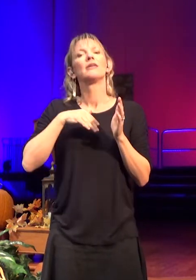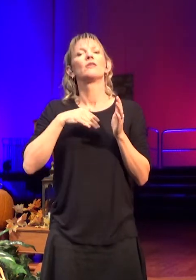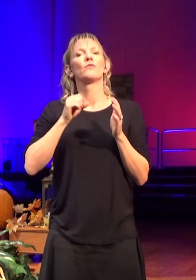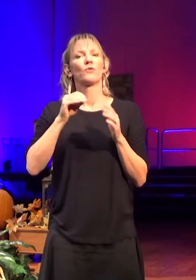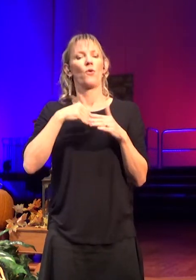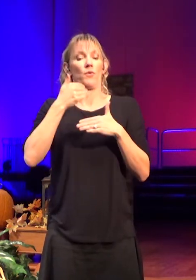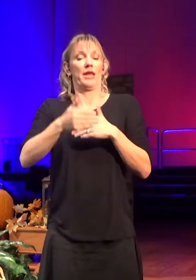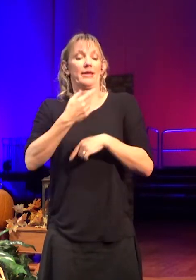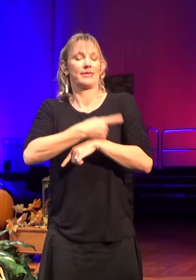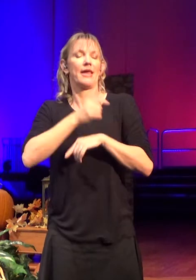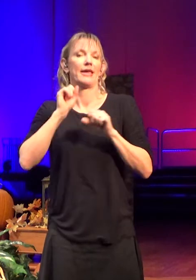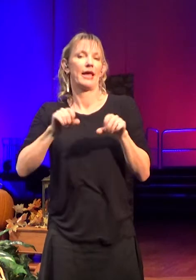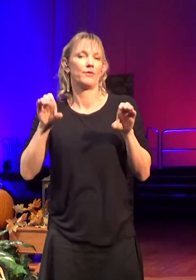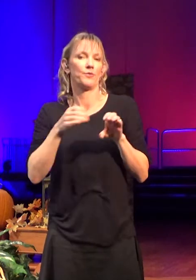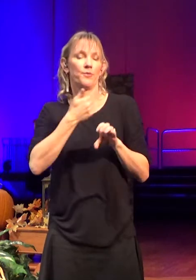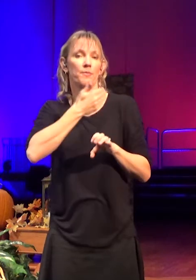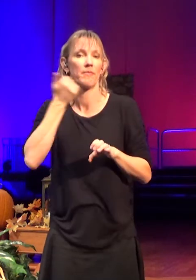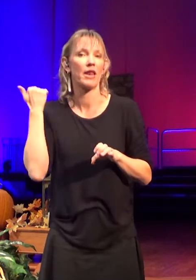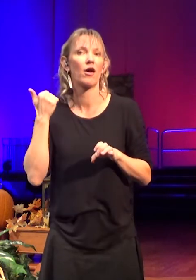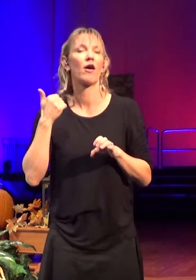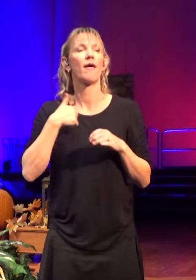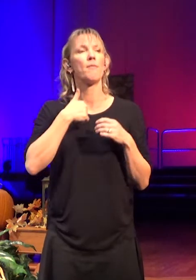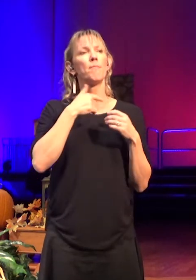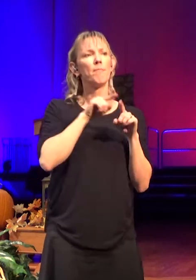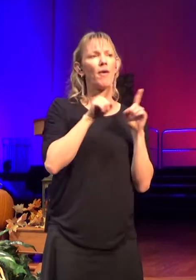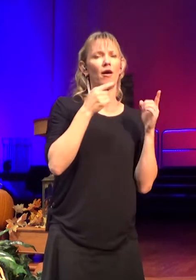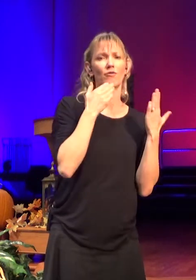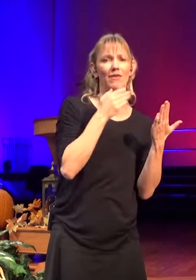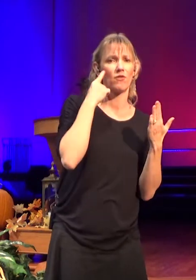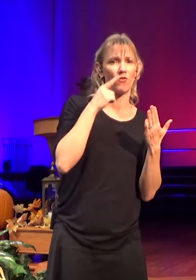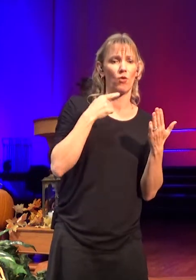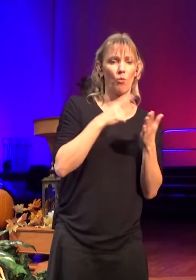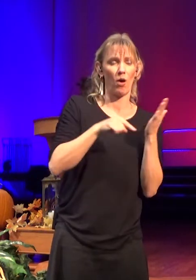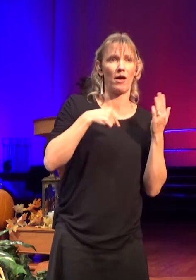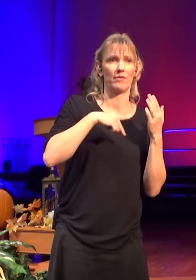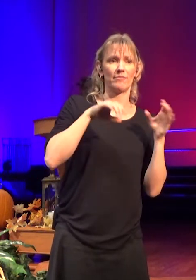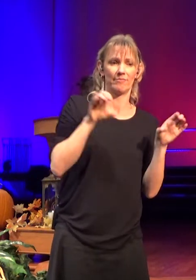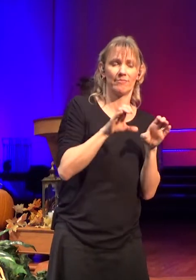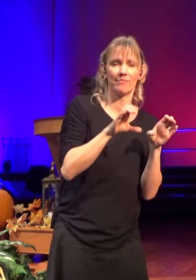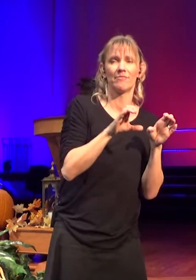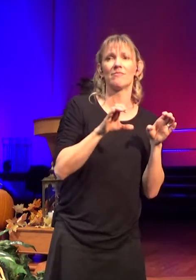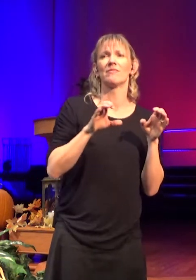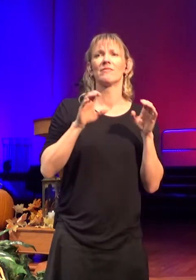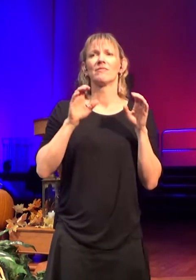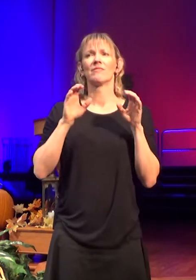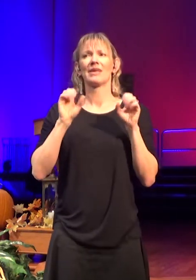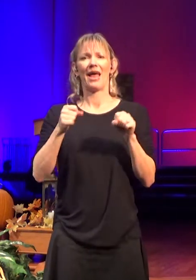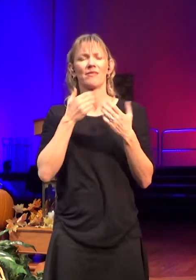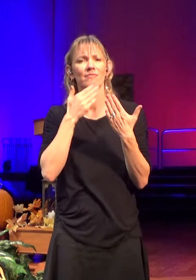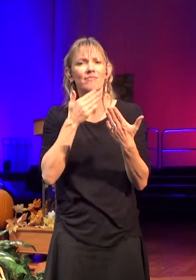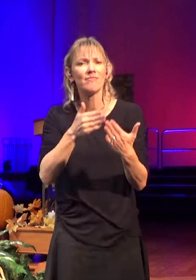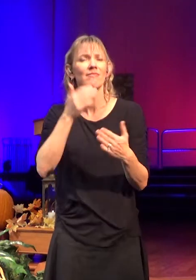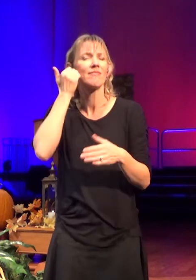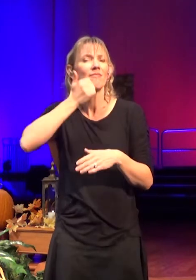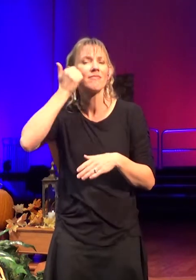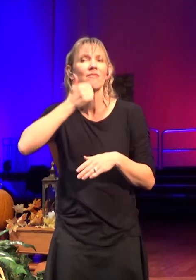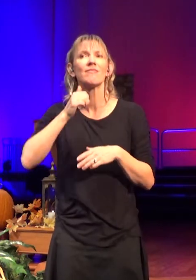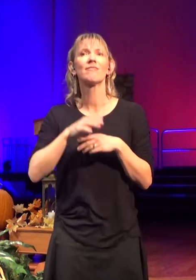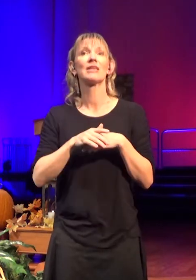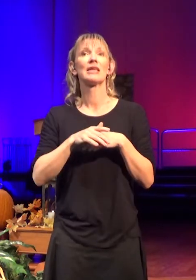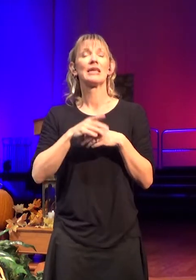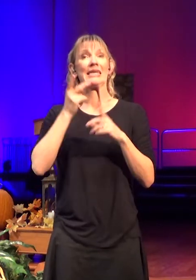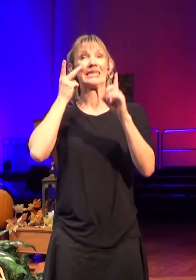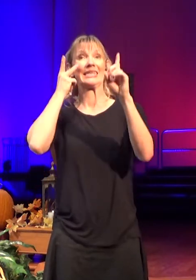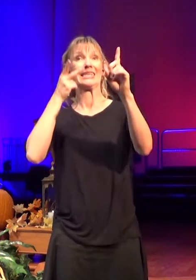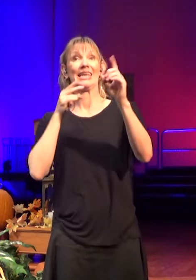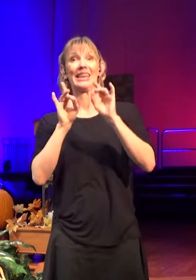acknowledging it so we can do better, but giving thanks for what was, we begin to get a sense of eternity in our life today. We begin to